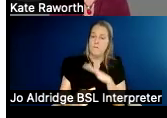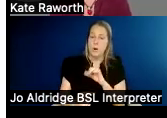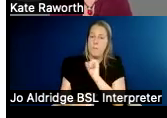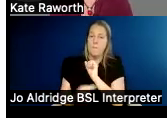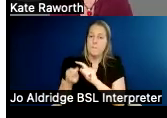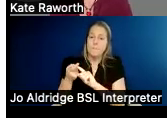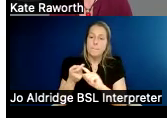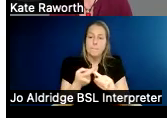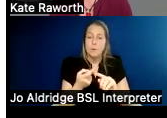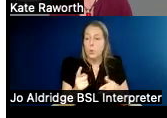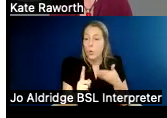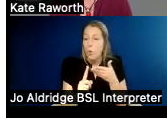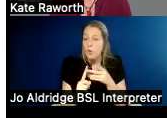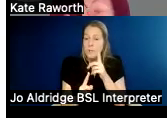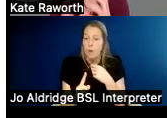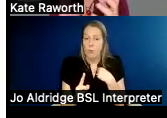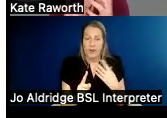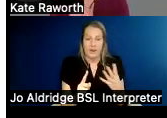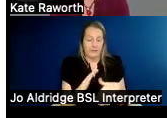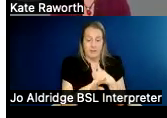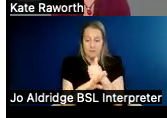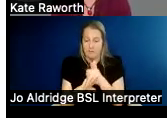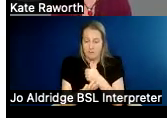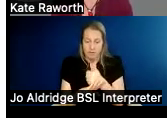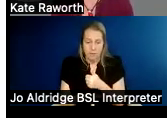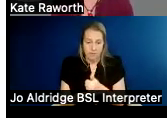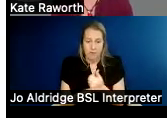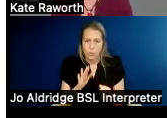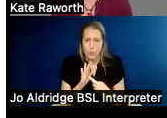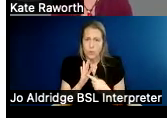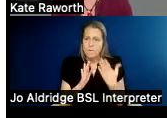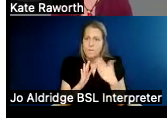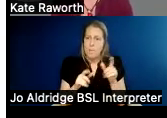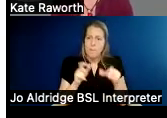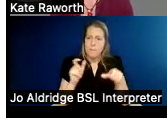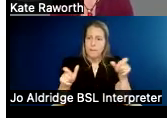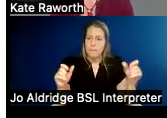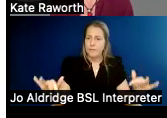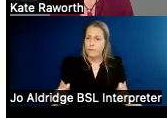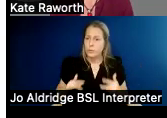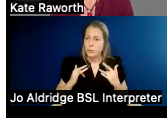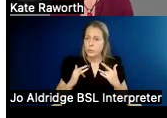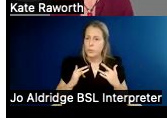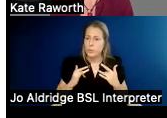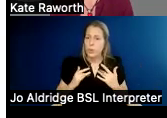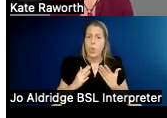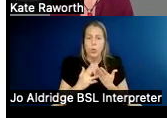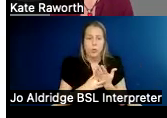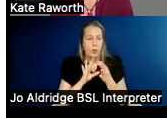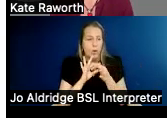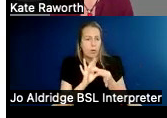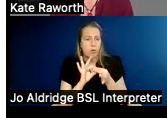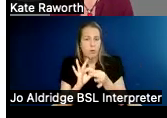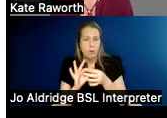that people have said are important through a consultation with some fantastic experts. Other things that are important that might not